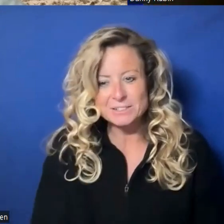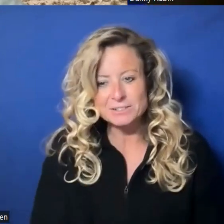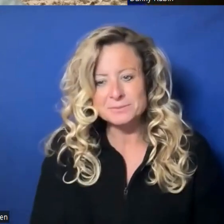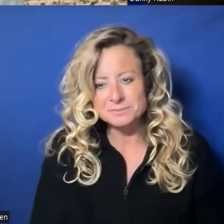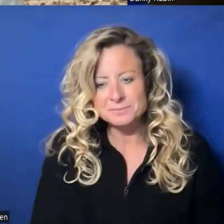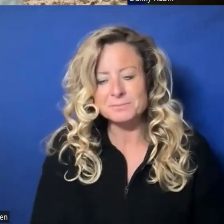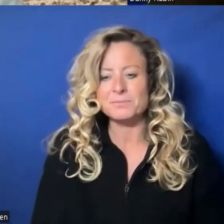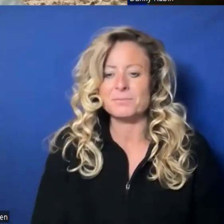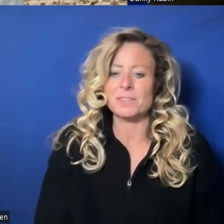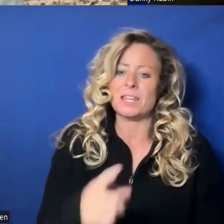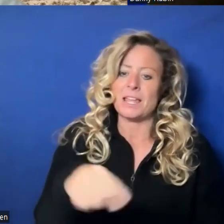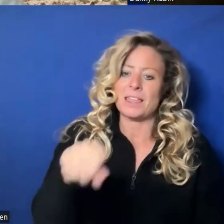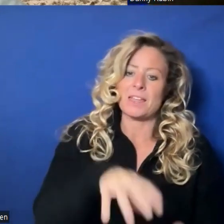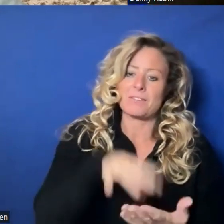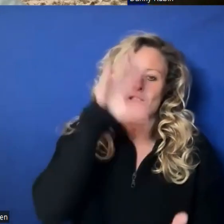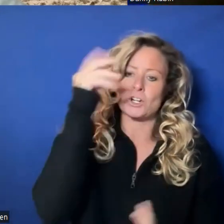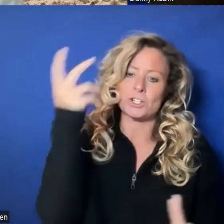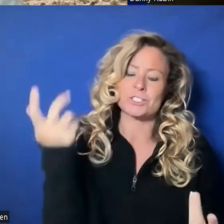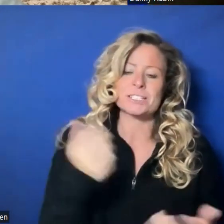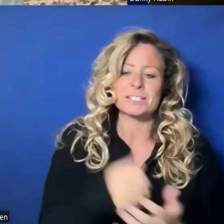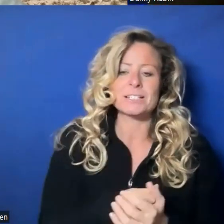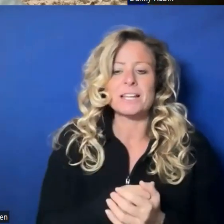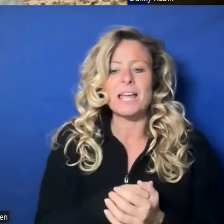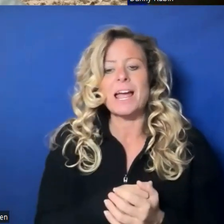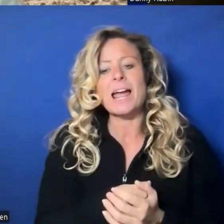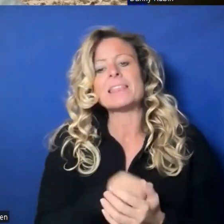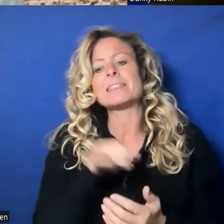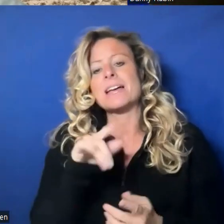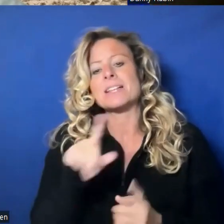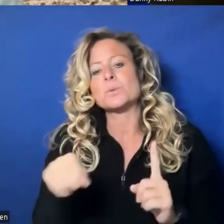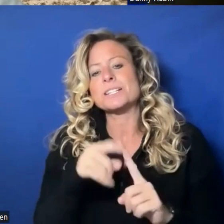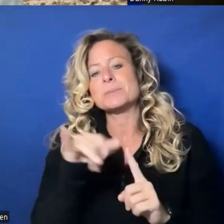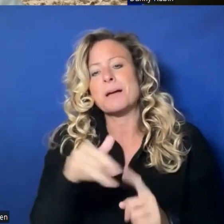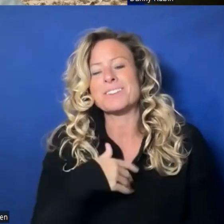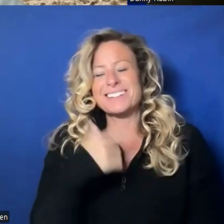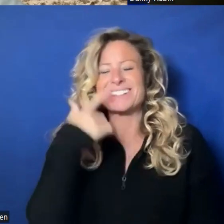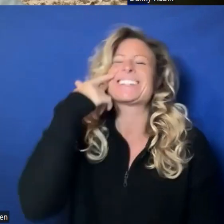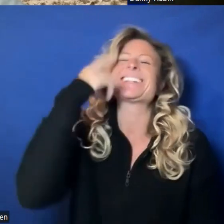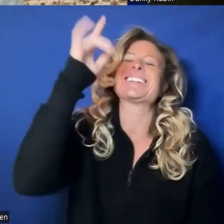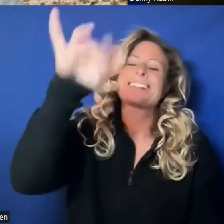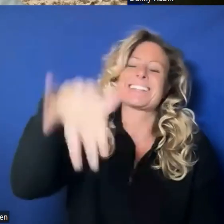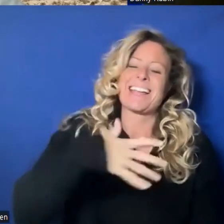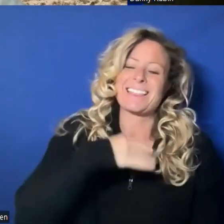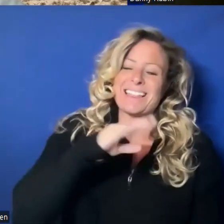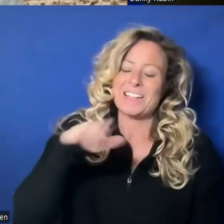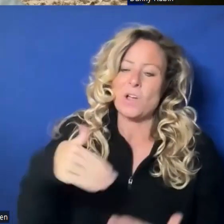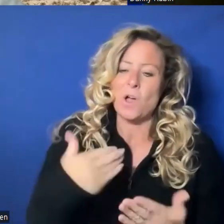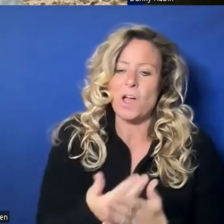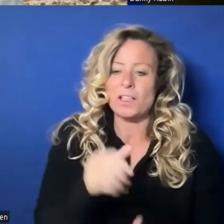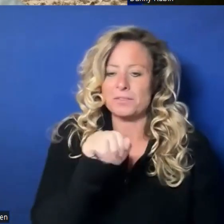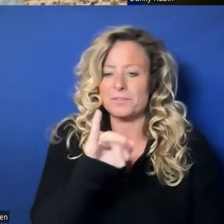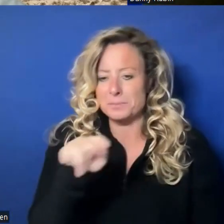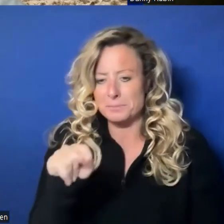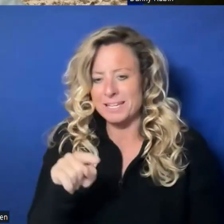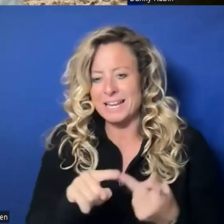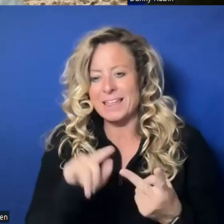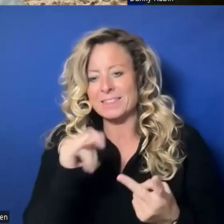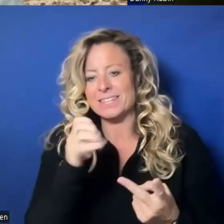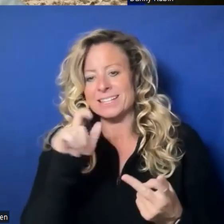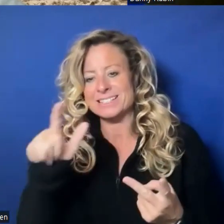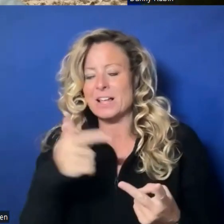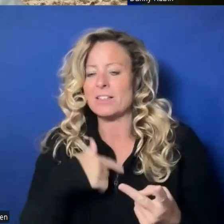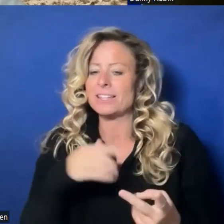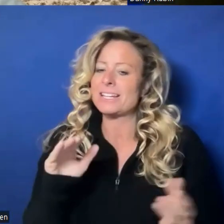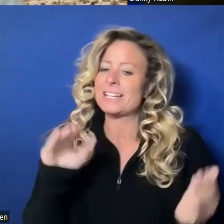They learned. And that's what this is all about. Yeah. I like all the Amit and the Excels. It sounds like a